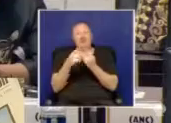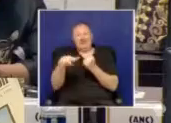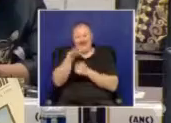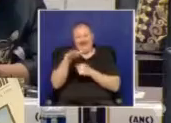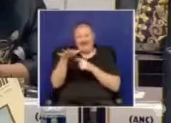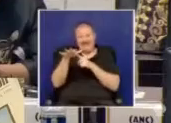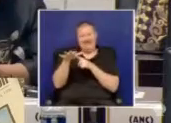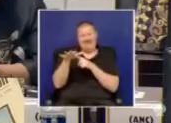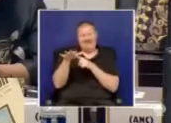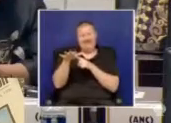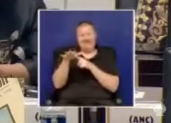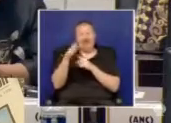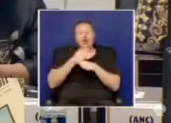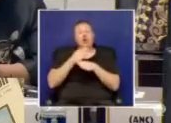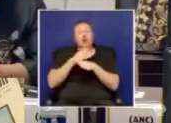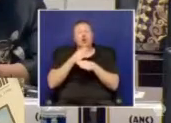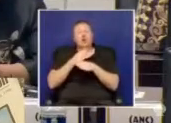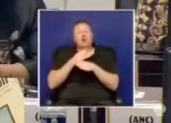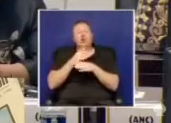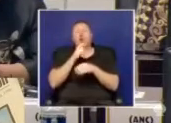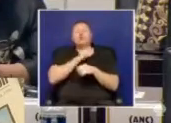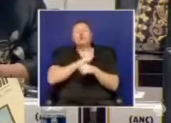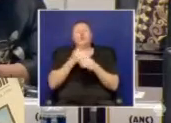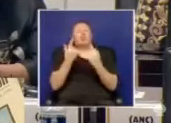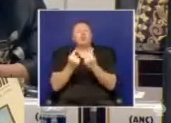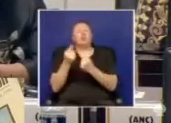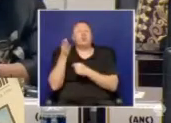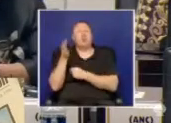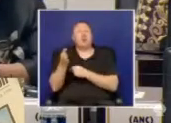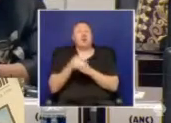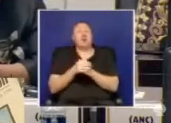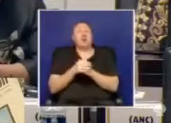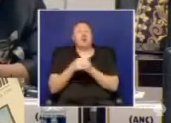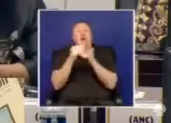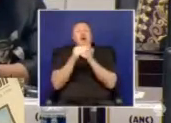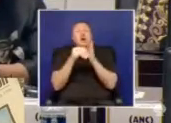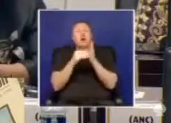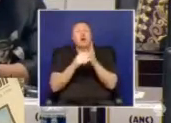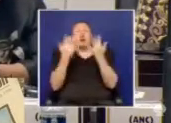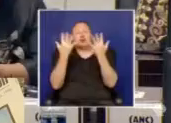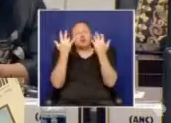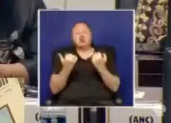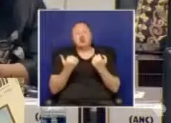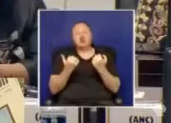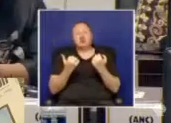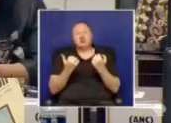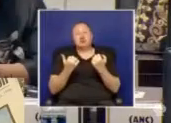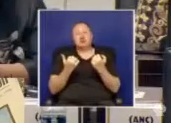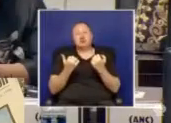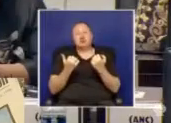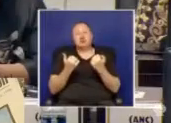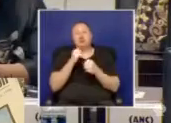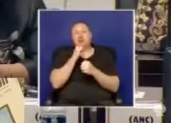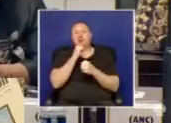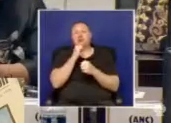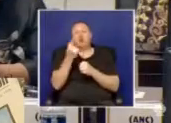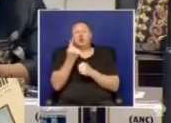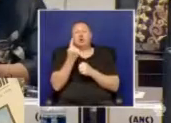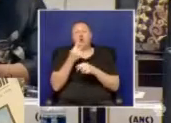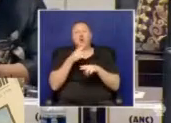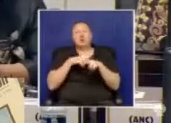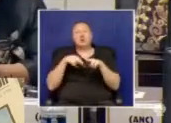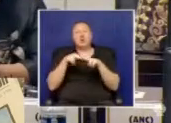the real work sits. And therefore, the allocation of the budget, not only to the